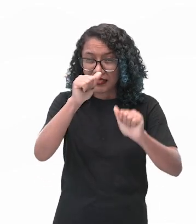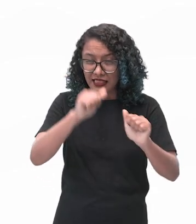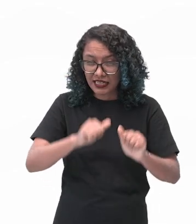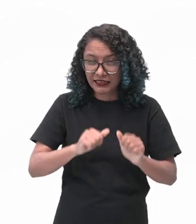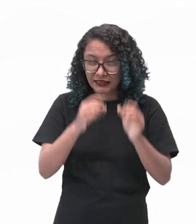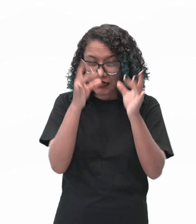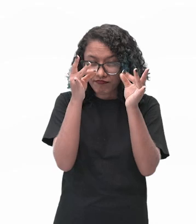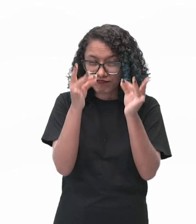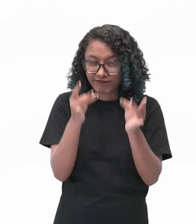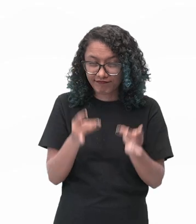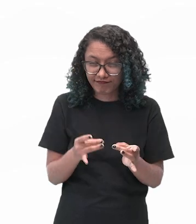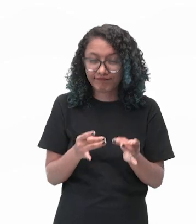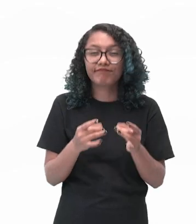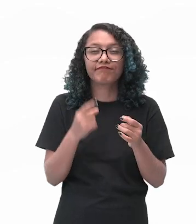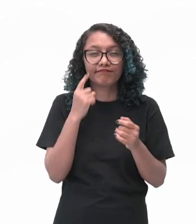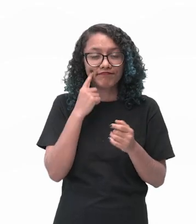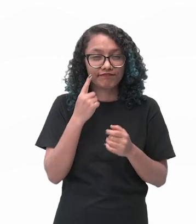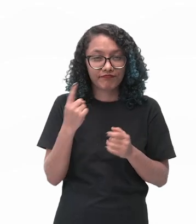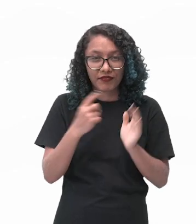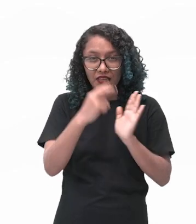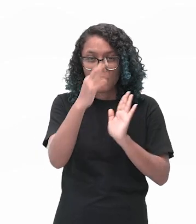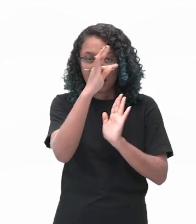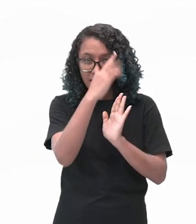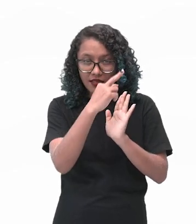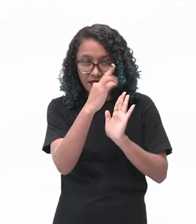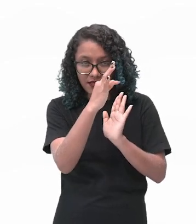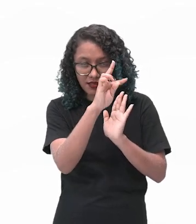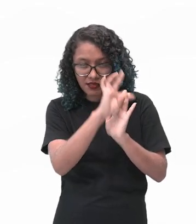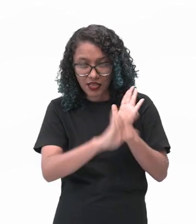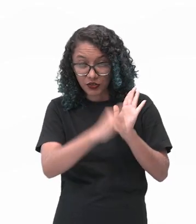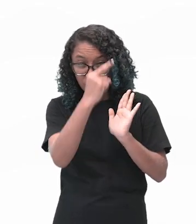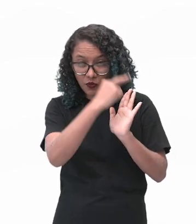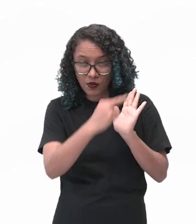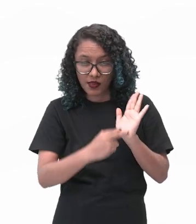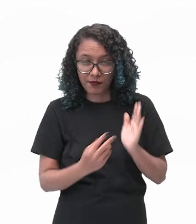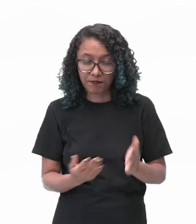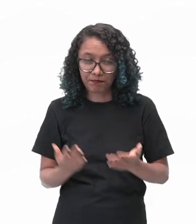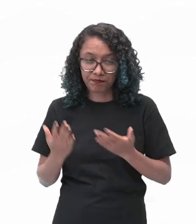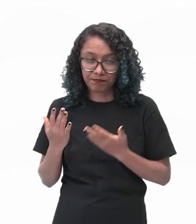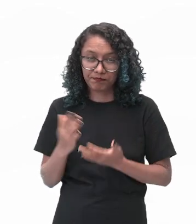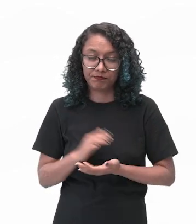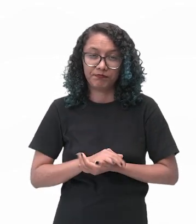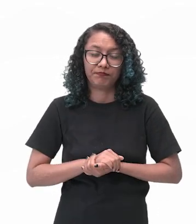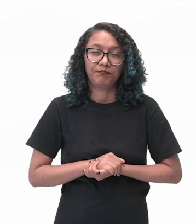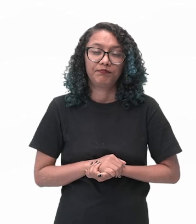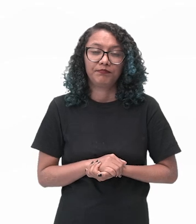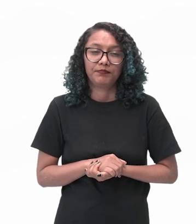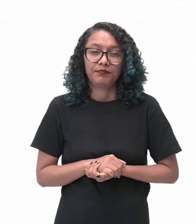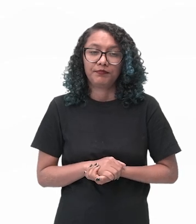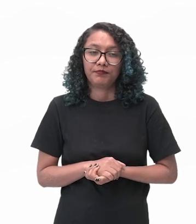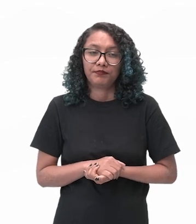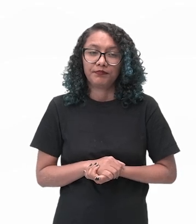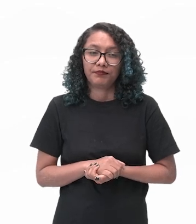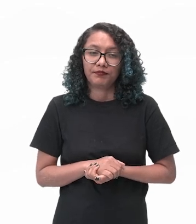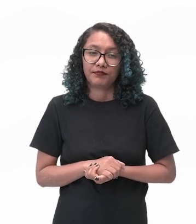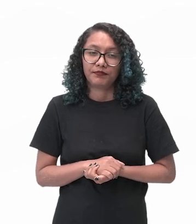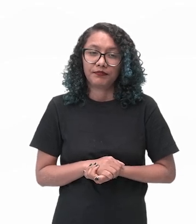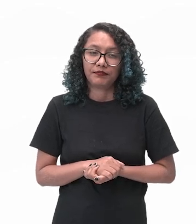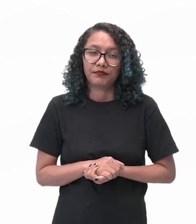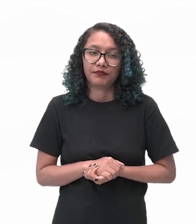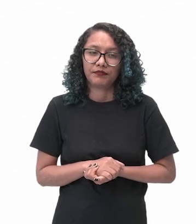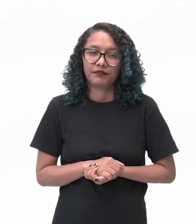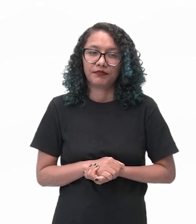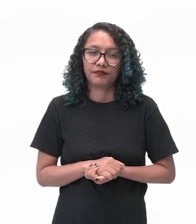posteriormente. Climate change has significantly impacted the Amazon rainforest, leading to